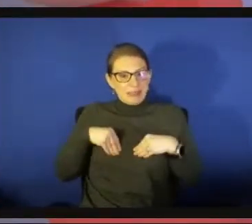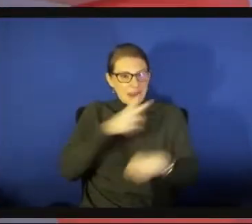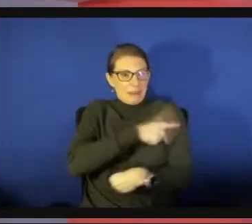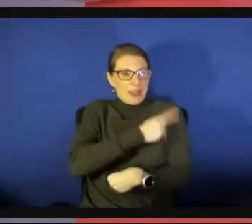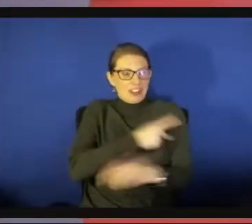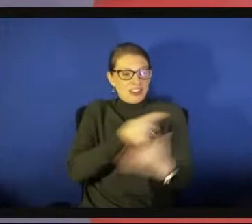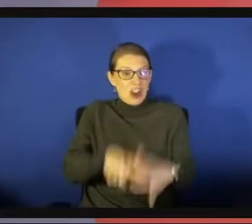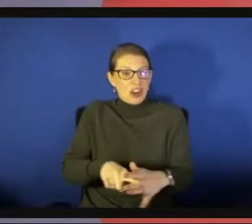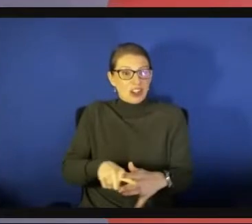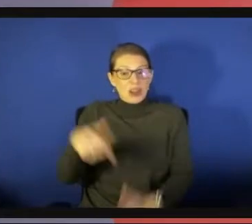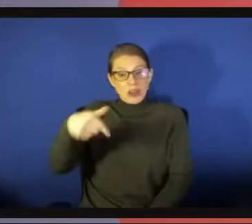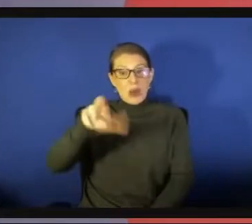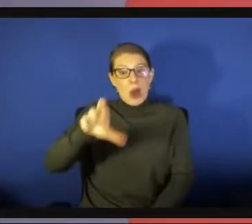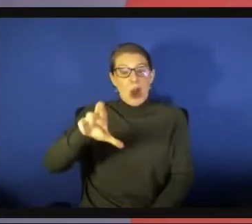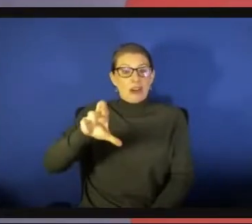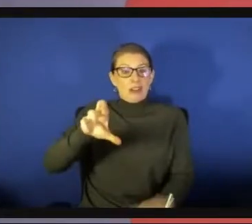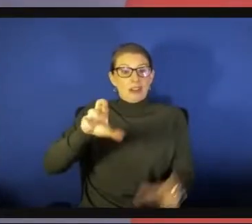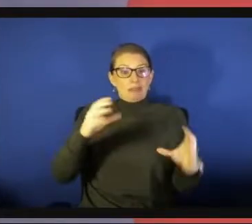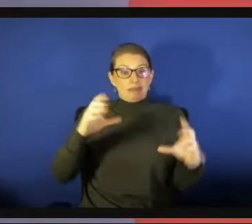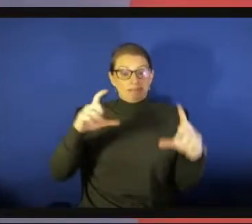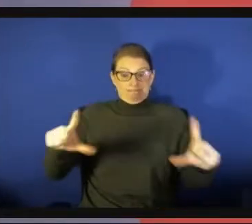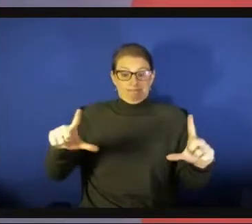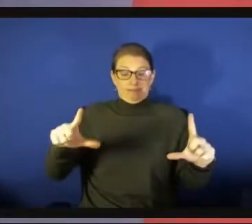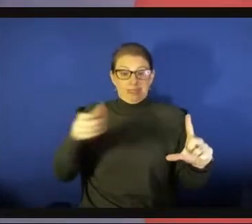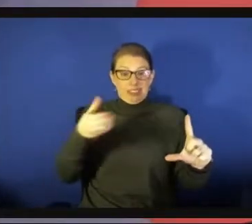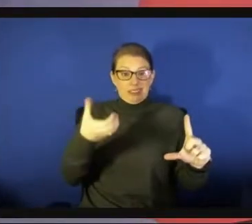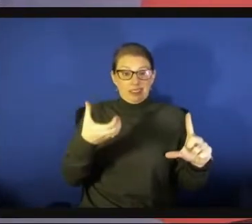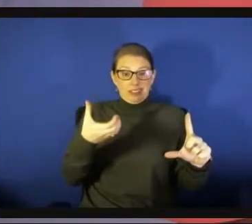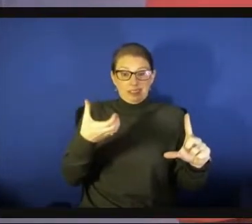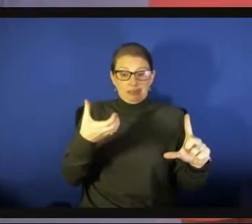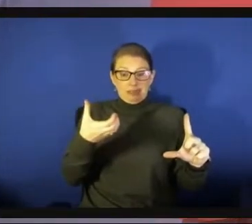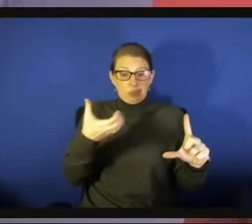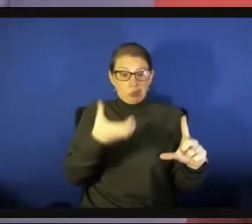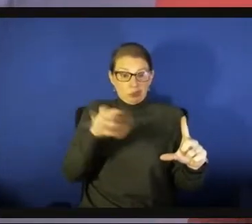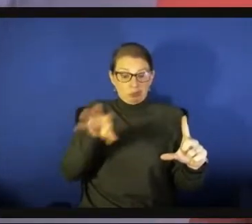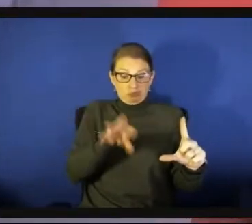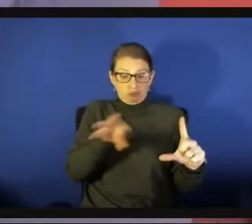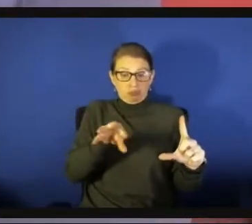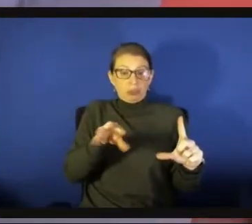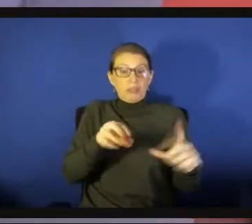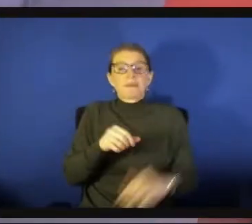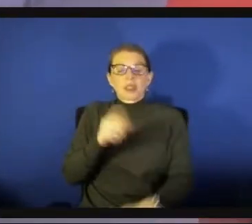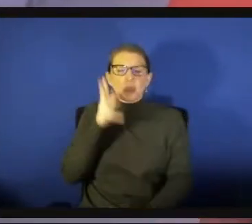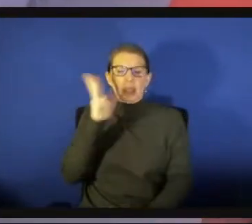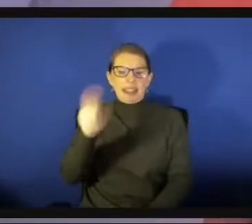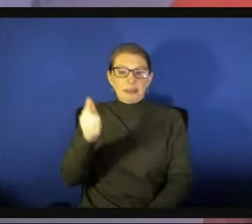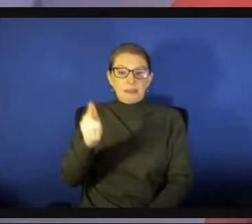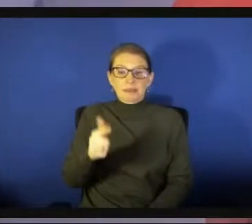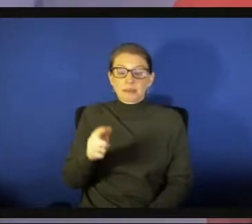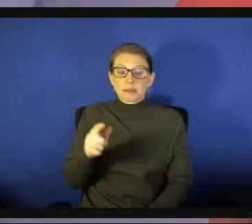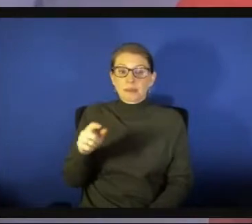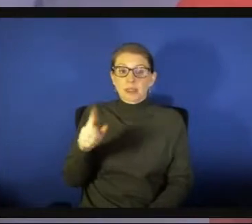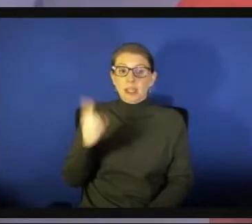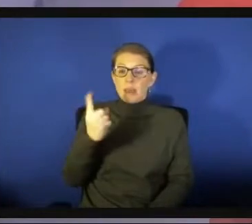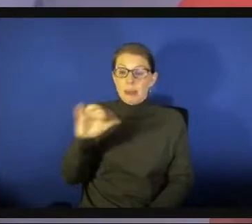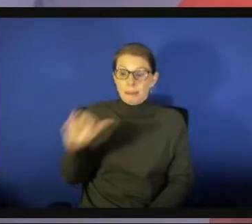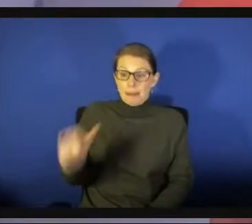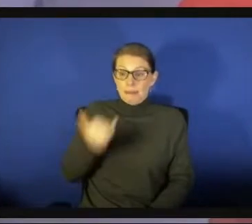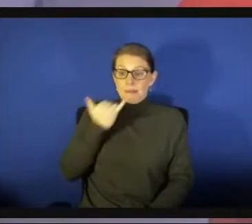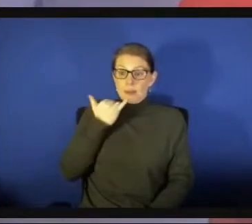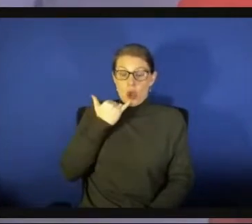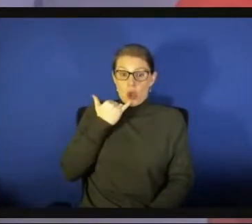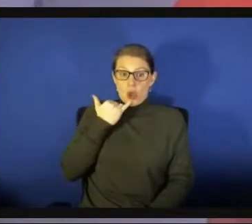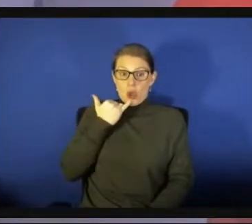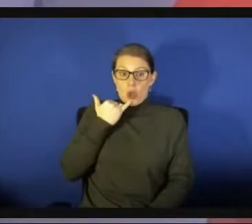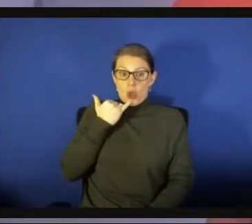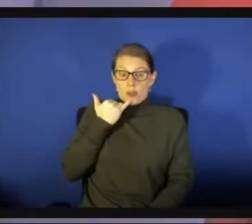reach out and find out if proton therapy is right for them. Sarah, walk us through the process. When somebody picks up the phone and calls us, what will